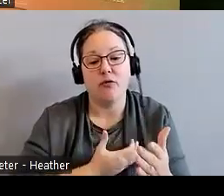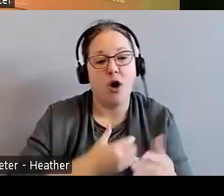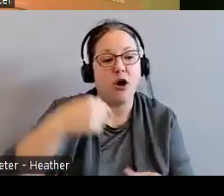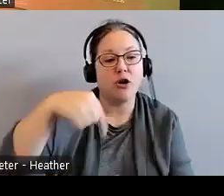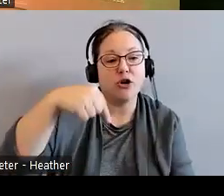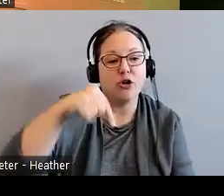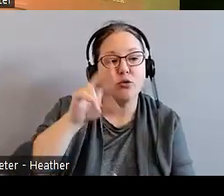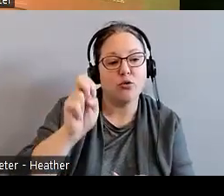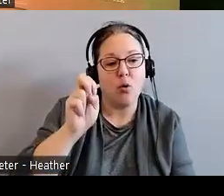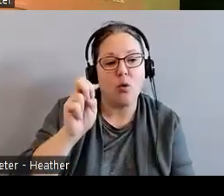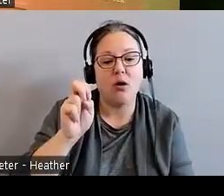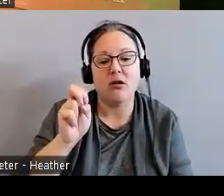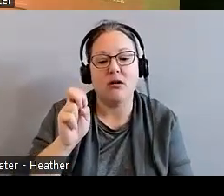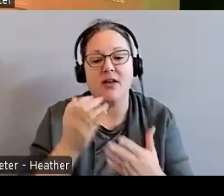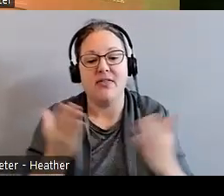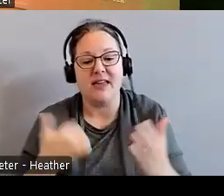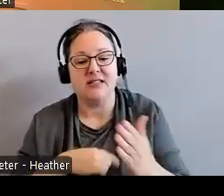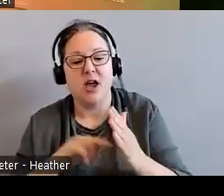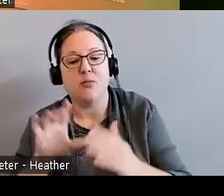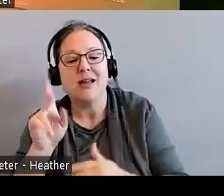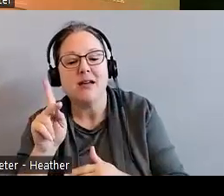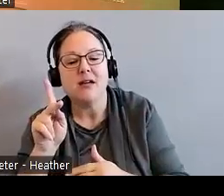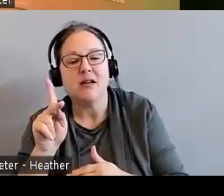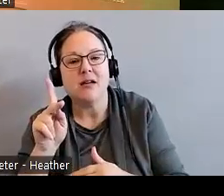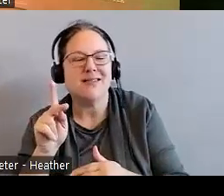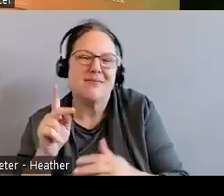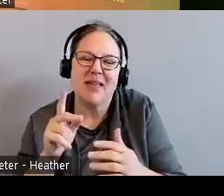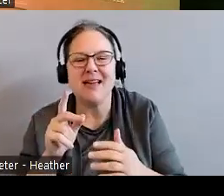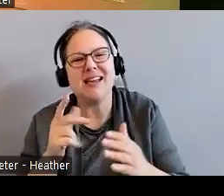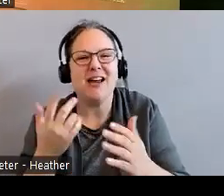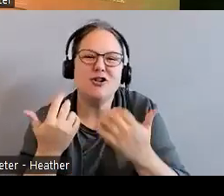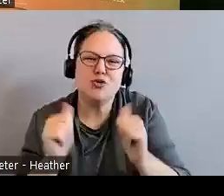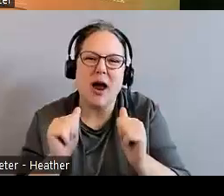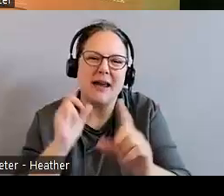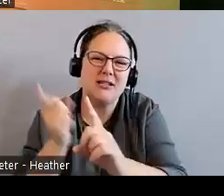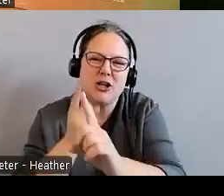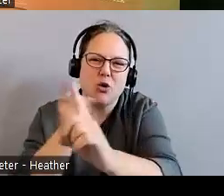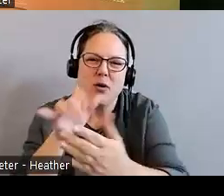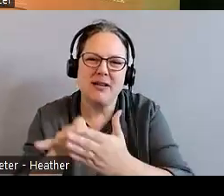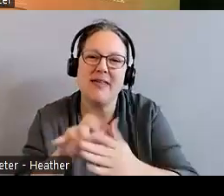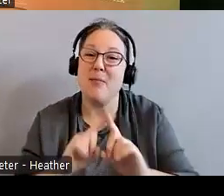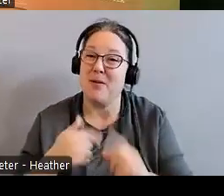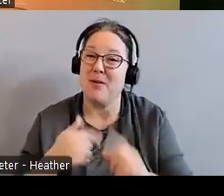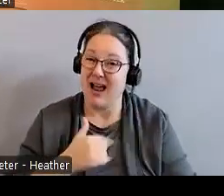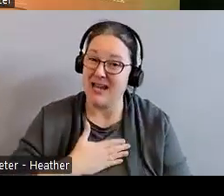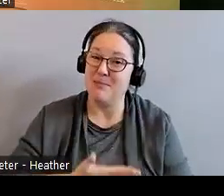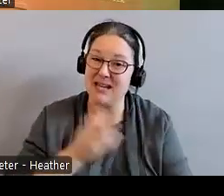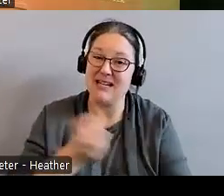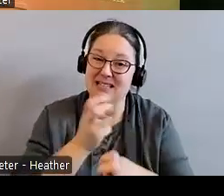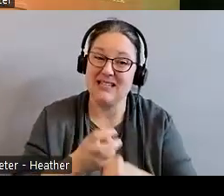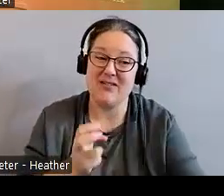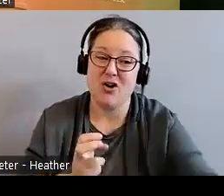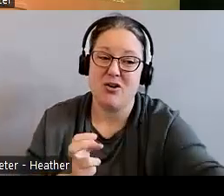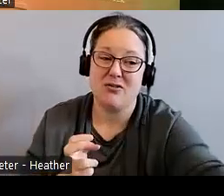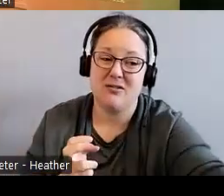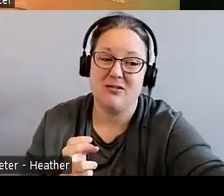that we are developing is trying to gear toward that. But I admit that it's been really difficult. You know, like one of